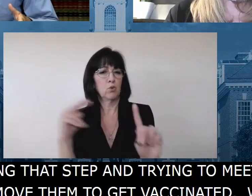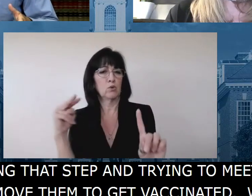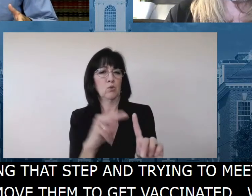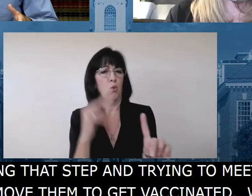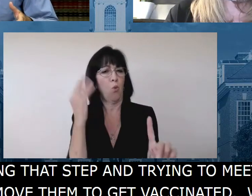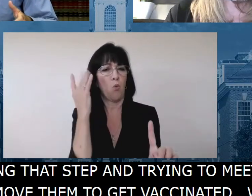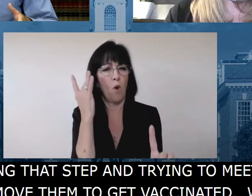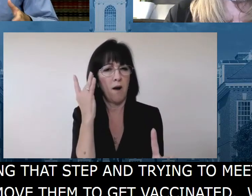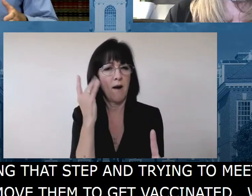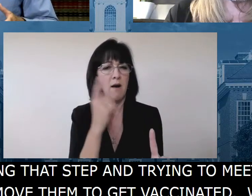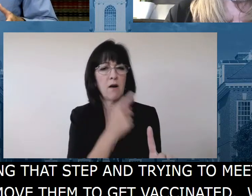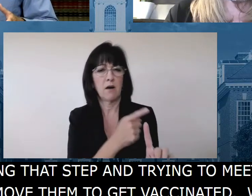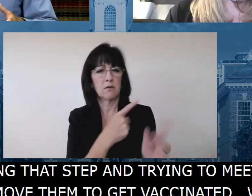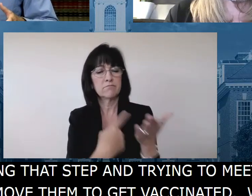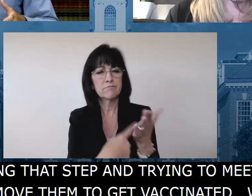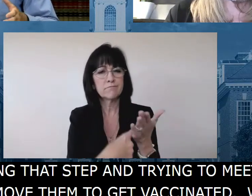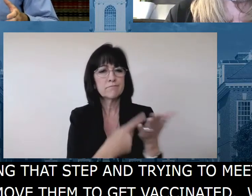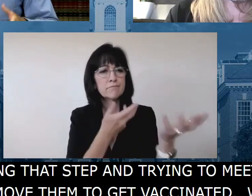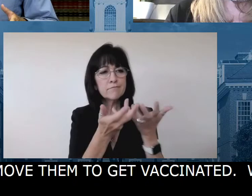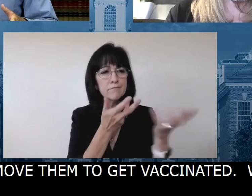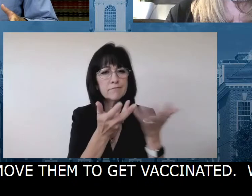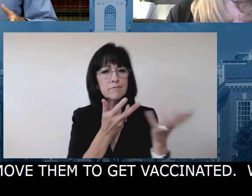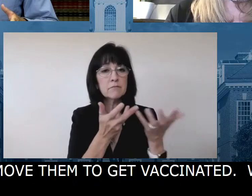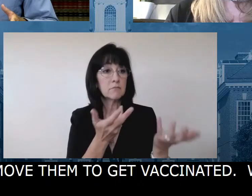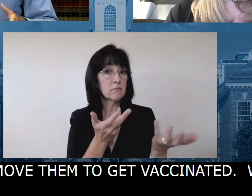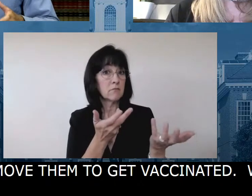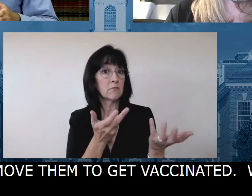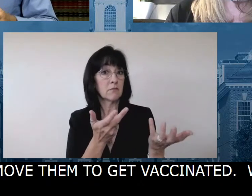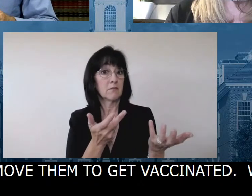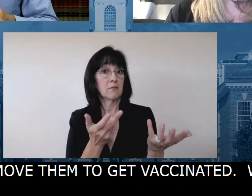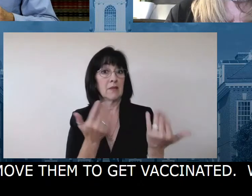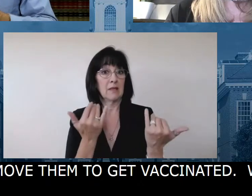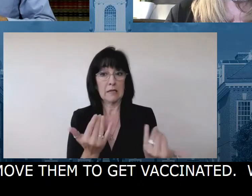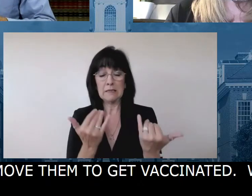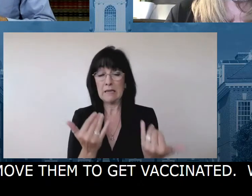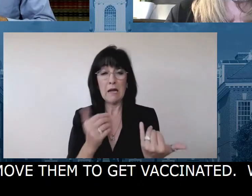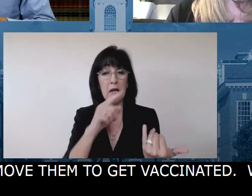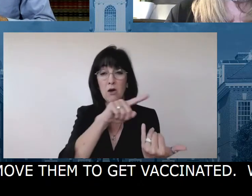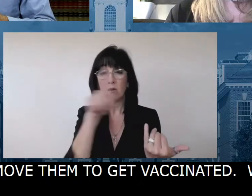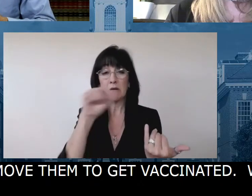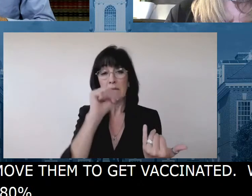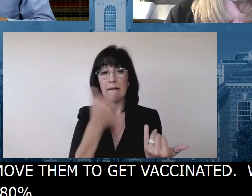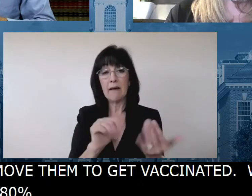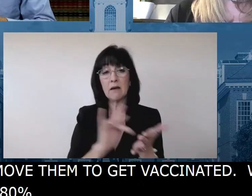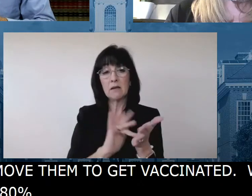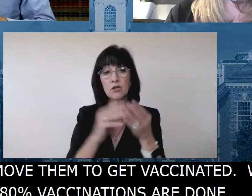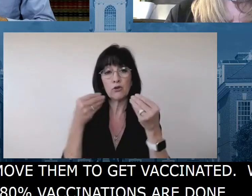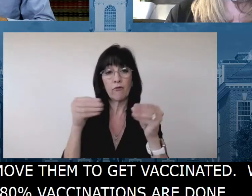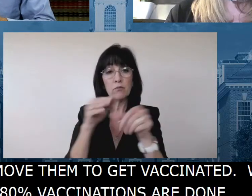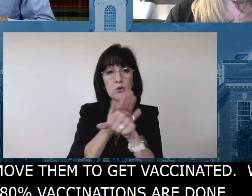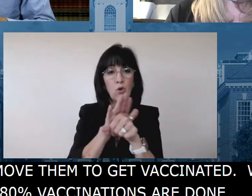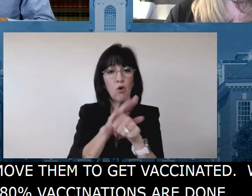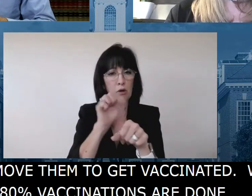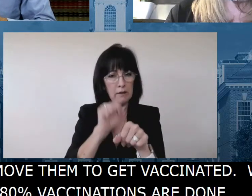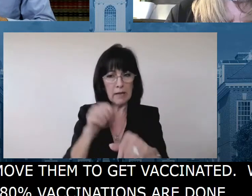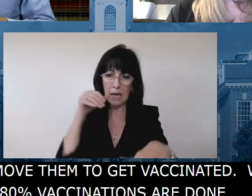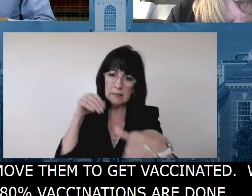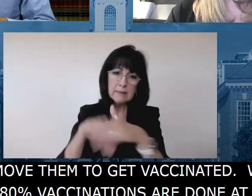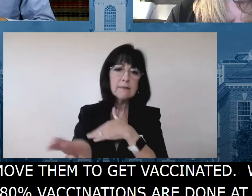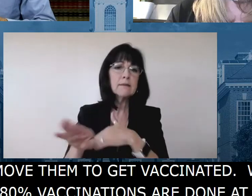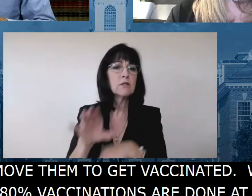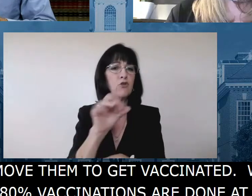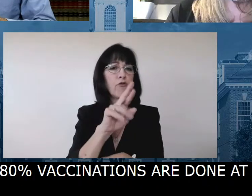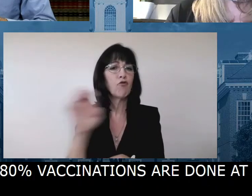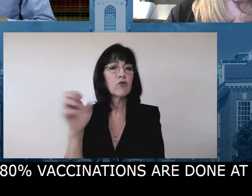of vaccinations now are done at the local pharmacies. Anybody can walk into their local pharmacies today and get a free